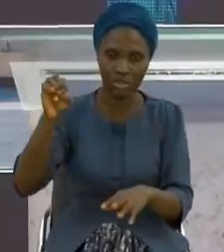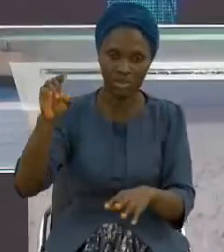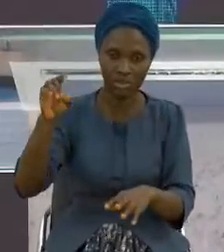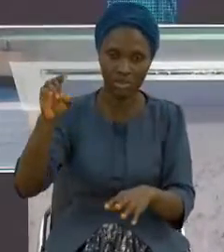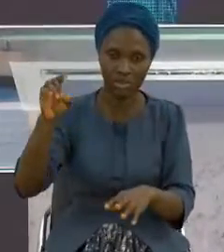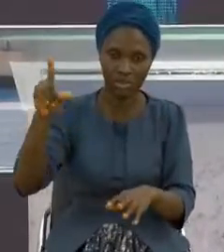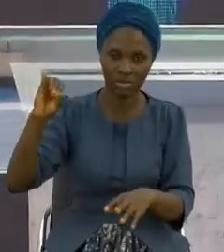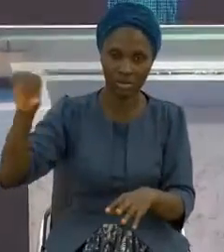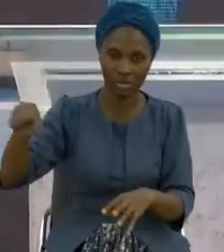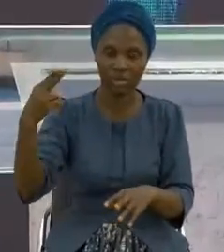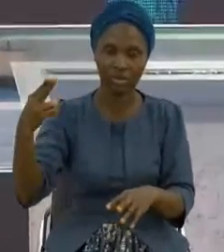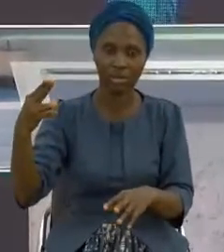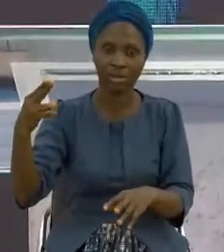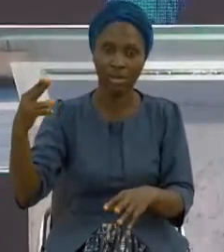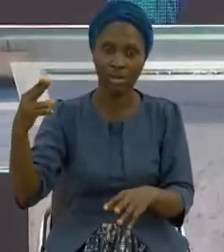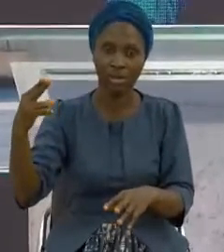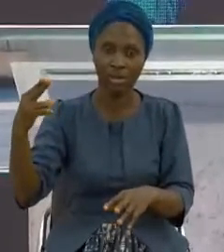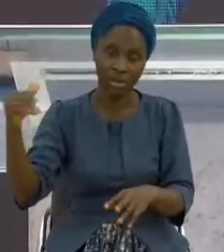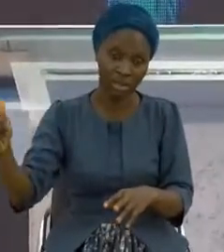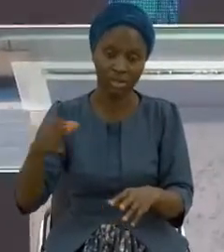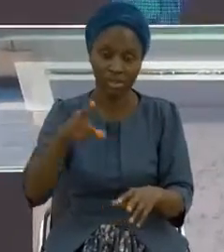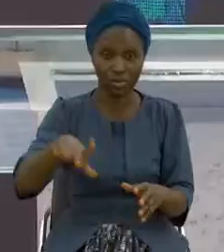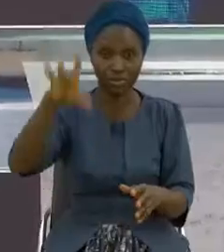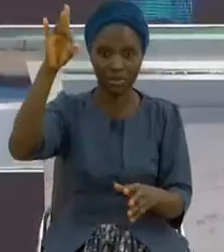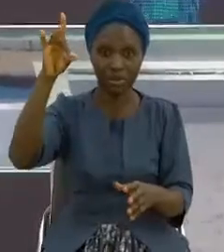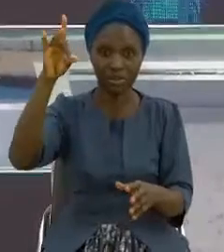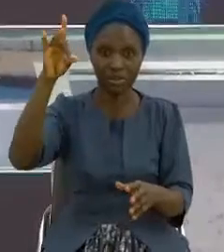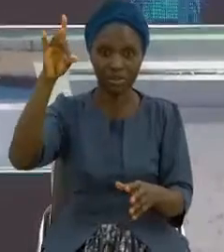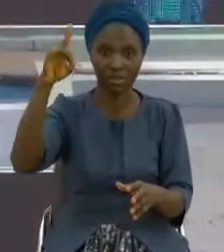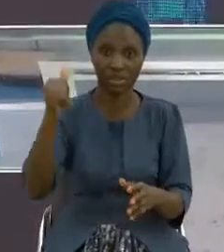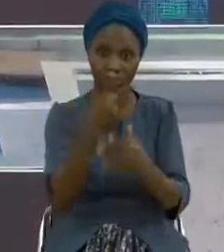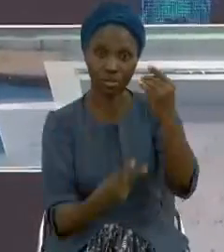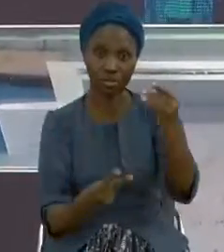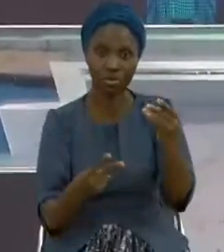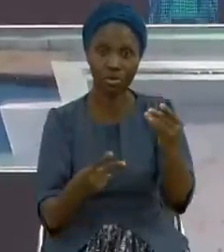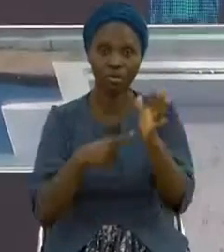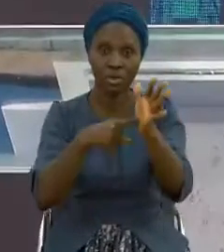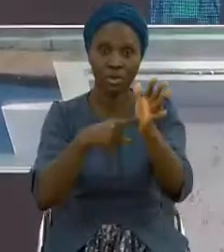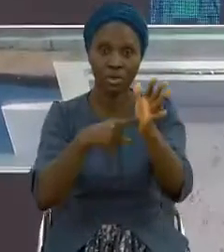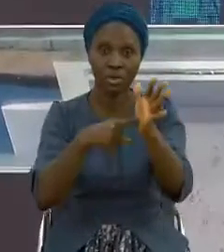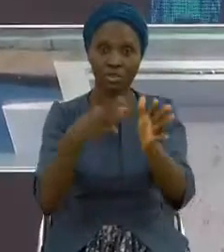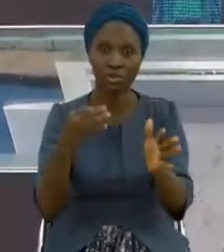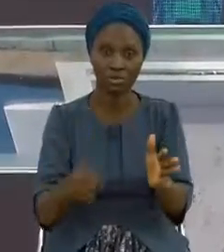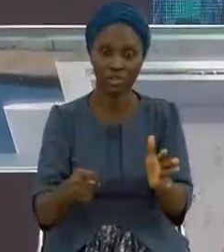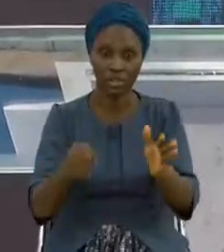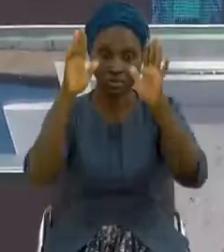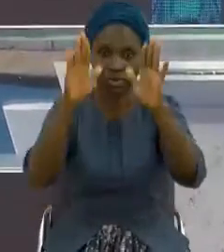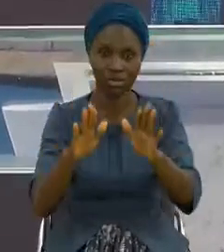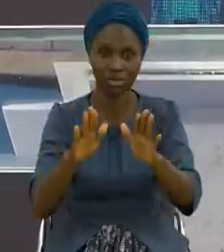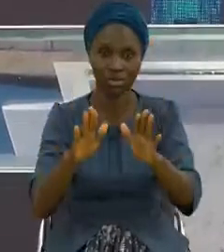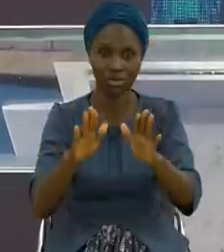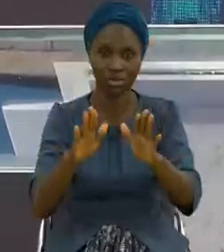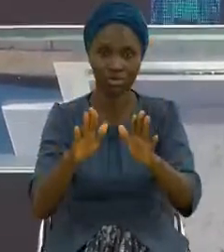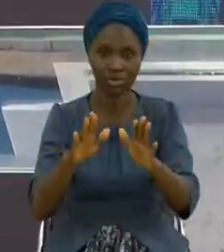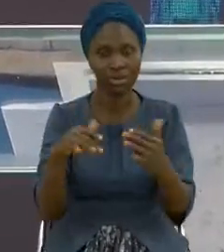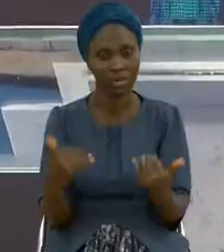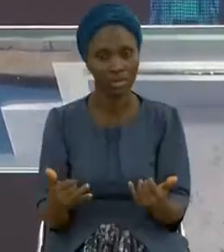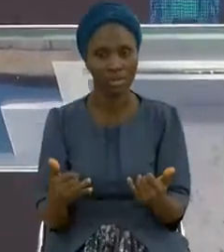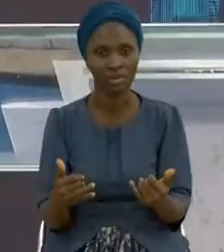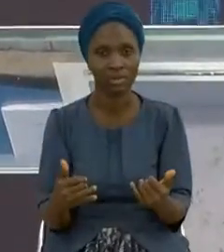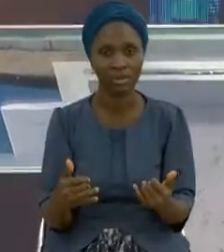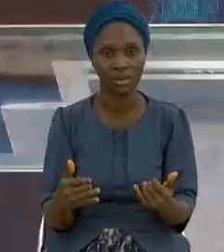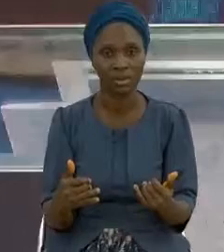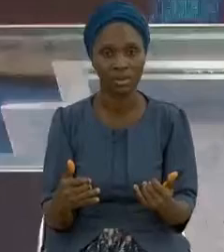of the miracle. But now he died. But the word of God will be fulfilled. And they buried